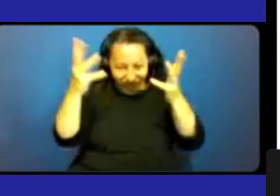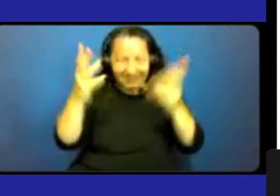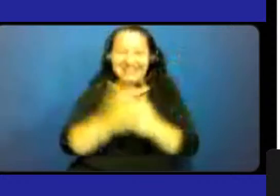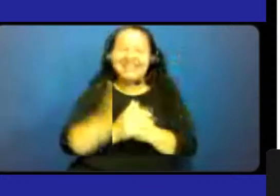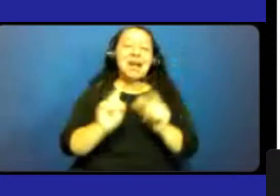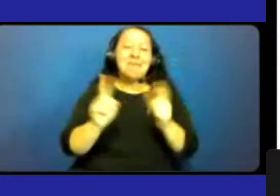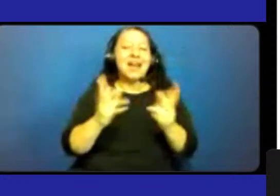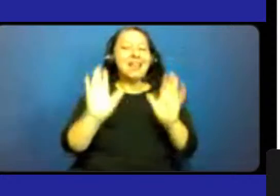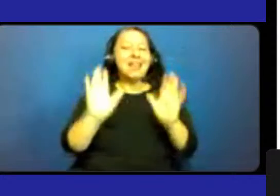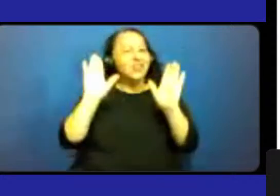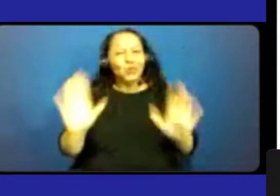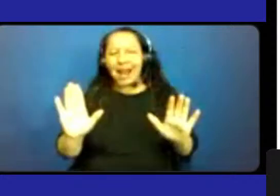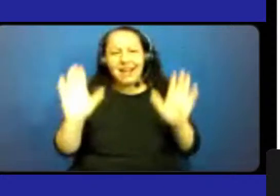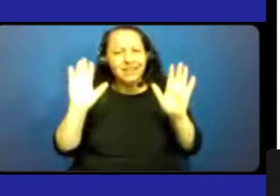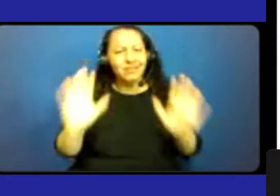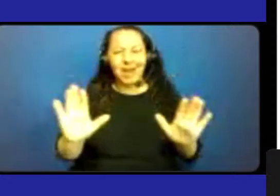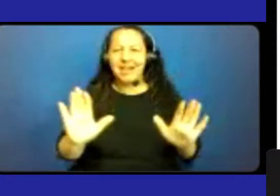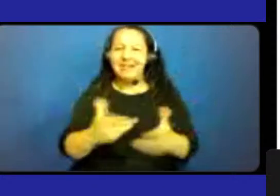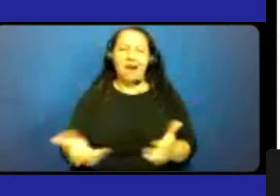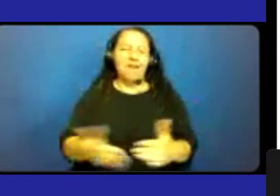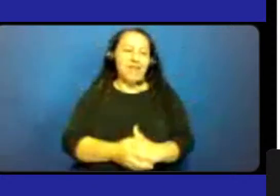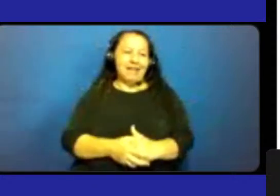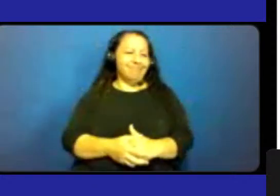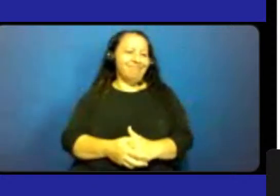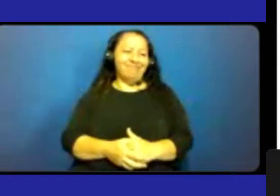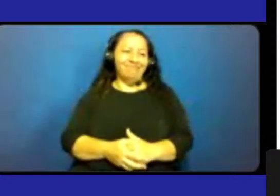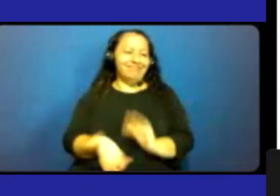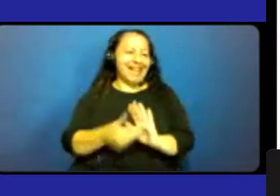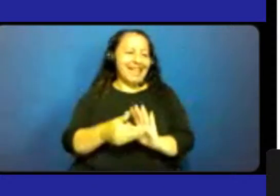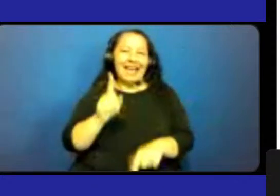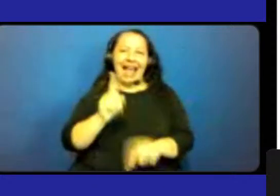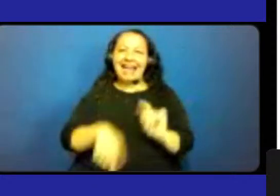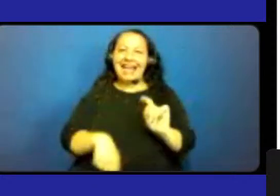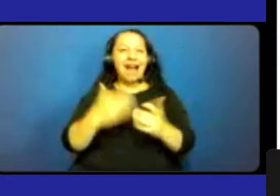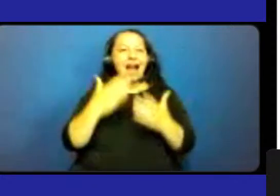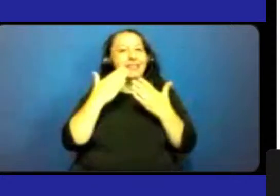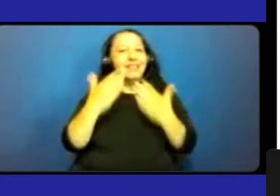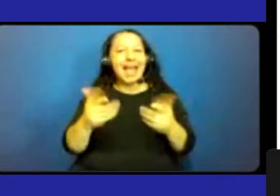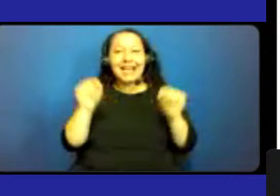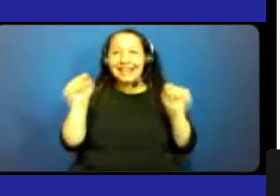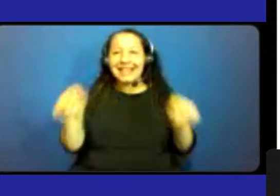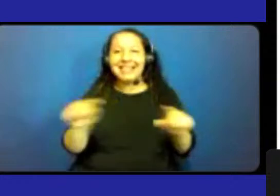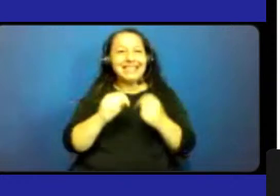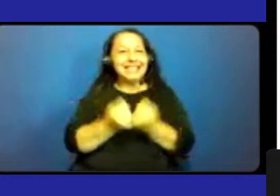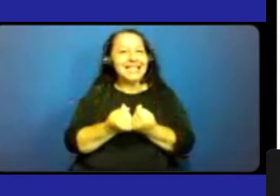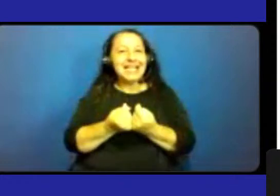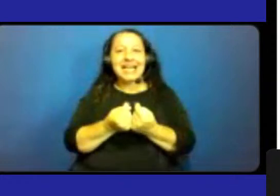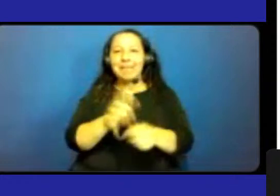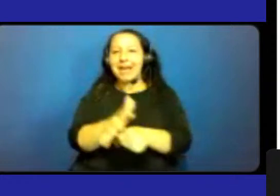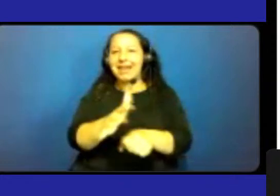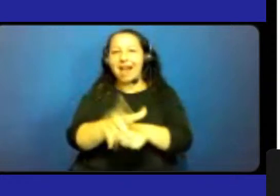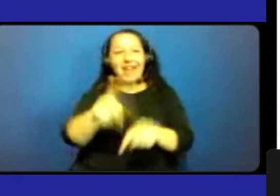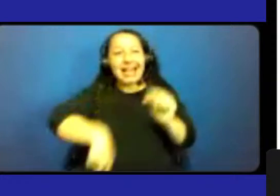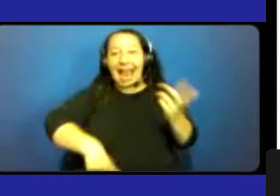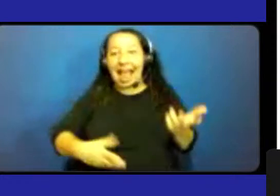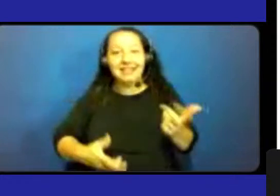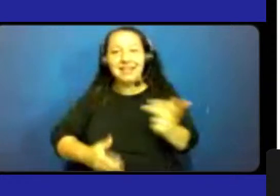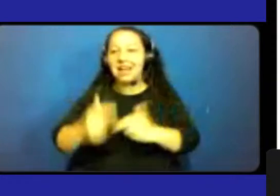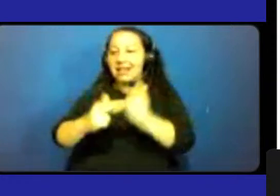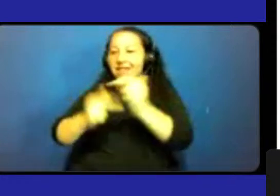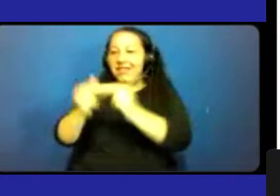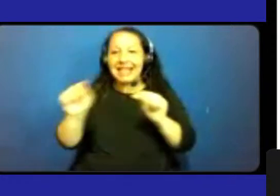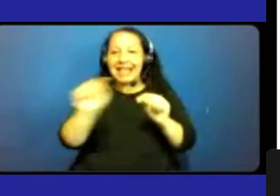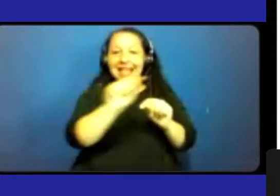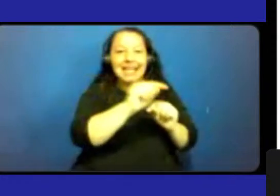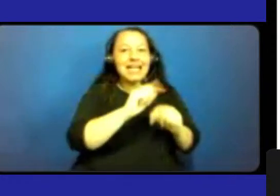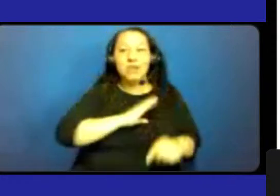great stuff. And, again, I can't thank this expansive team enough, the facilities, the board,